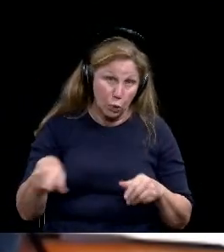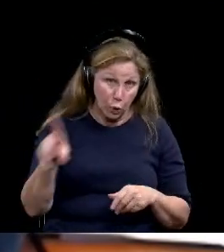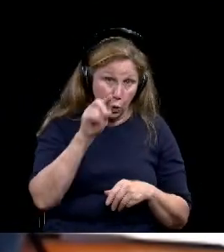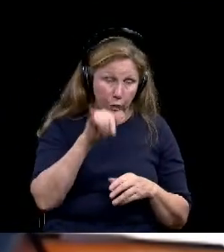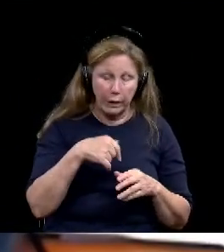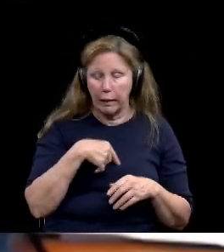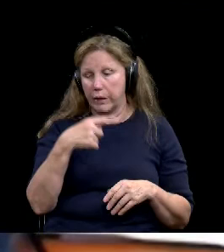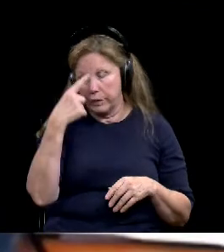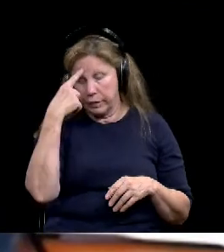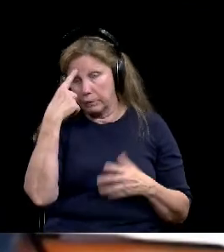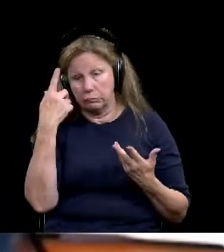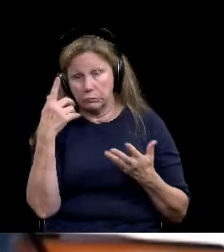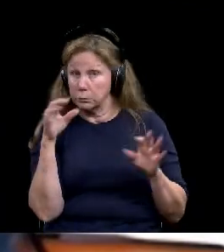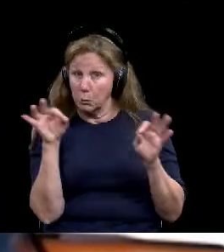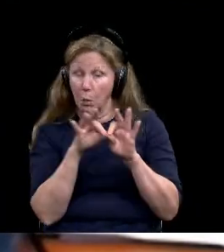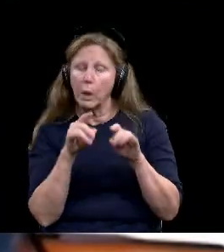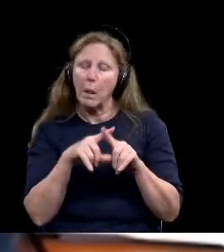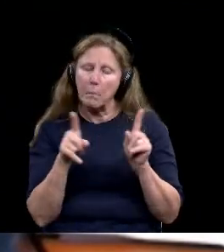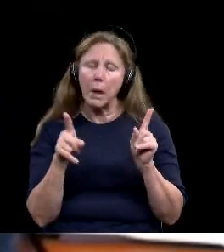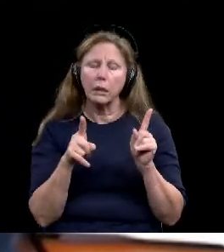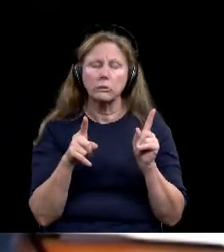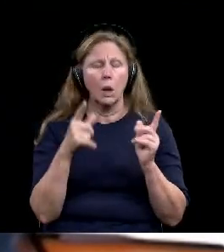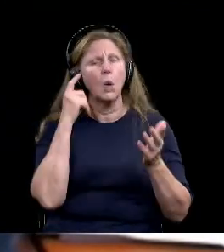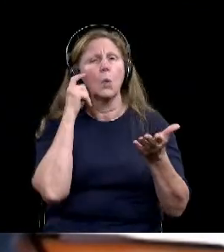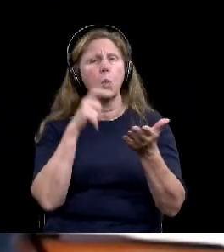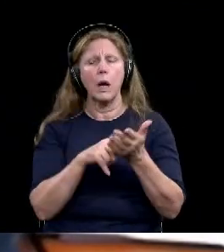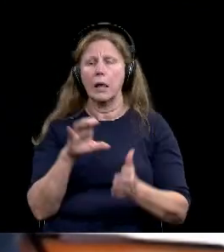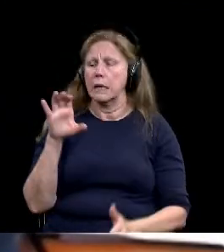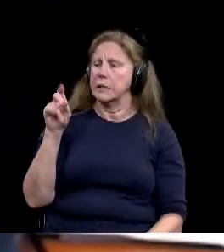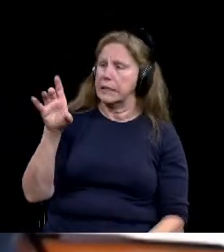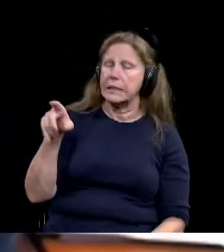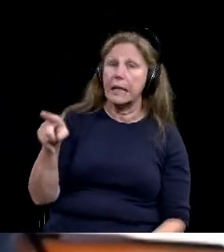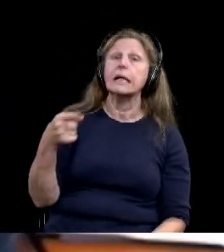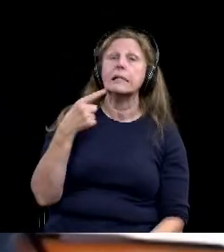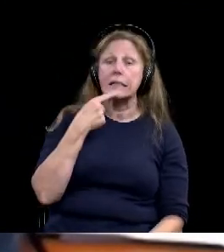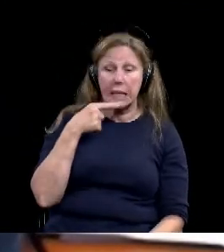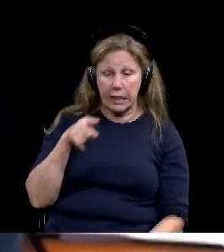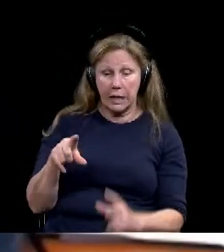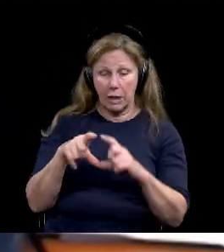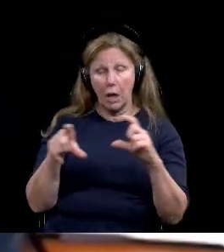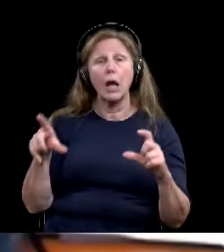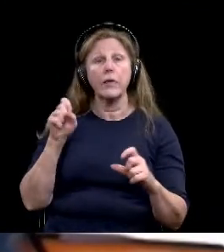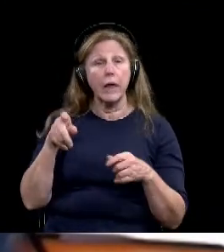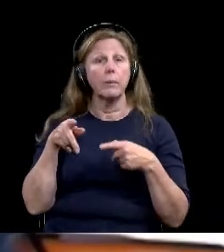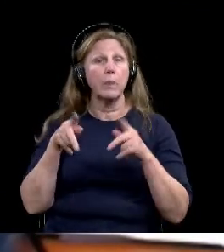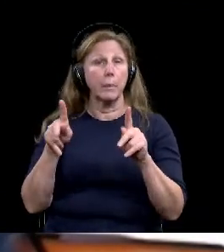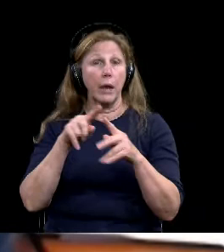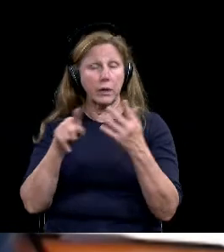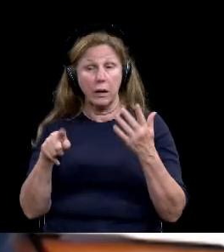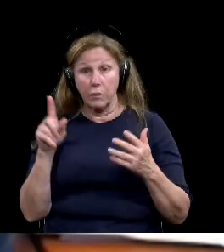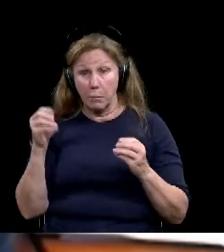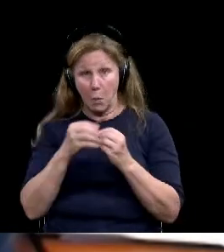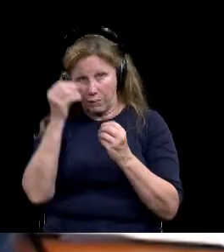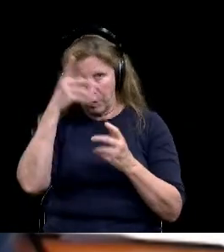more information, I would refer you to the CDC website to get more. Thank you.